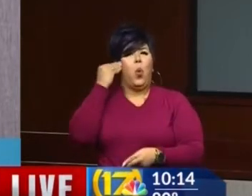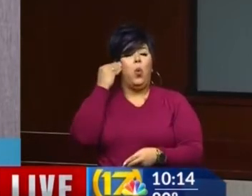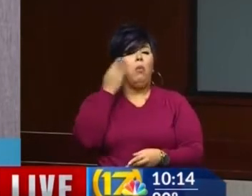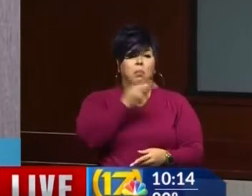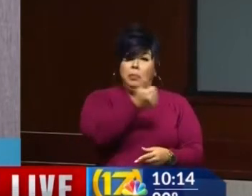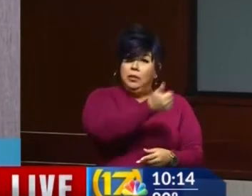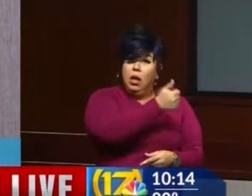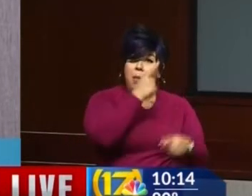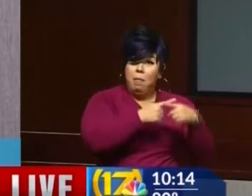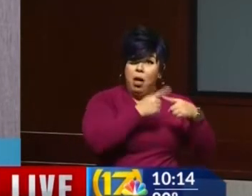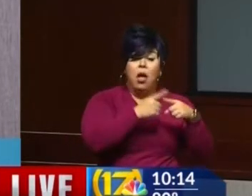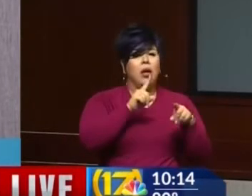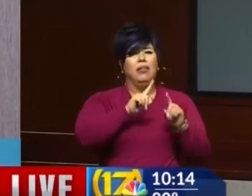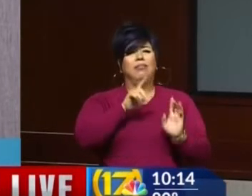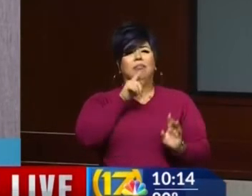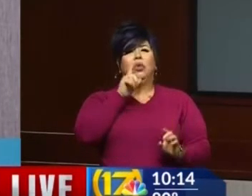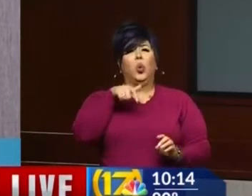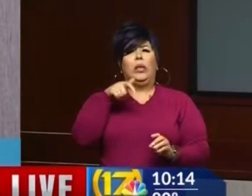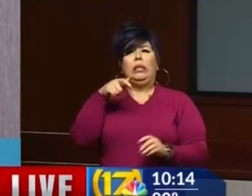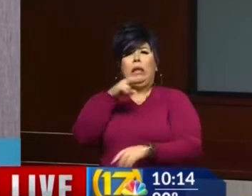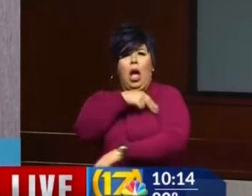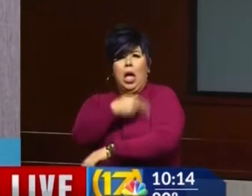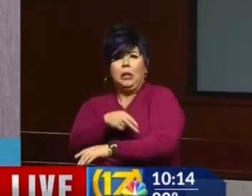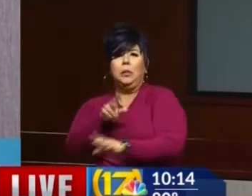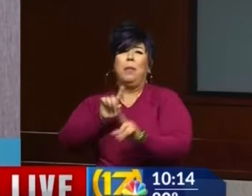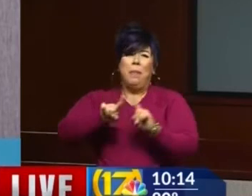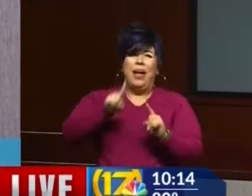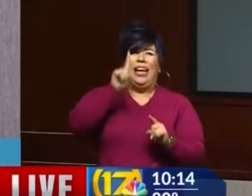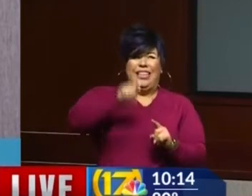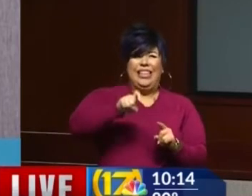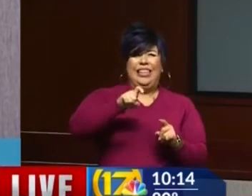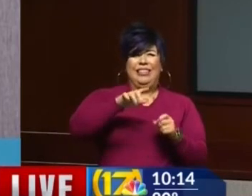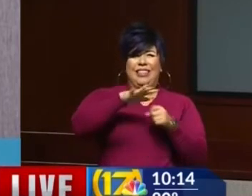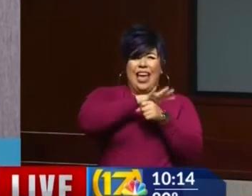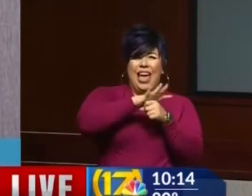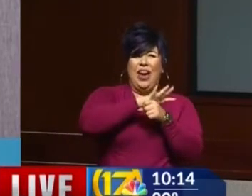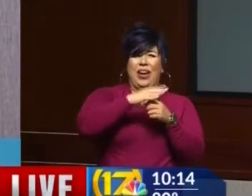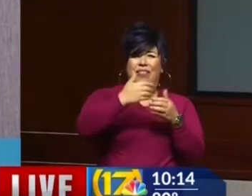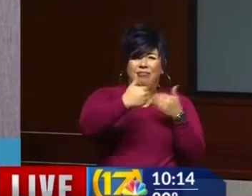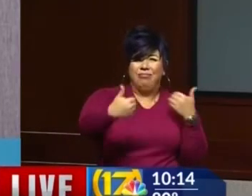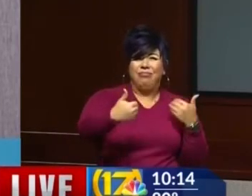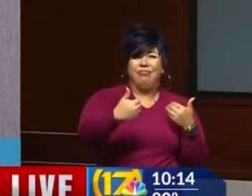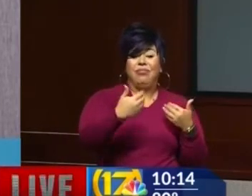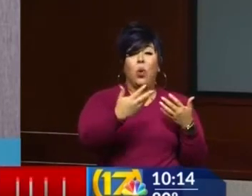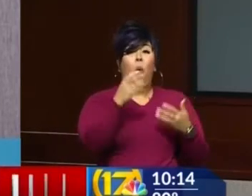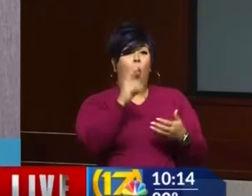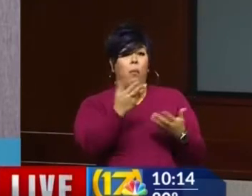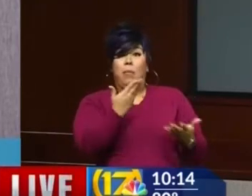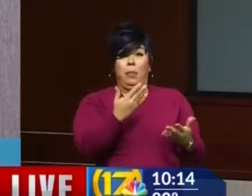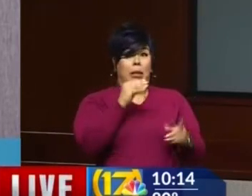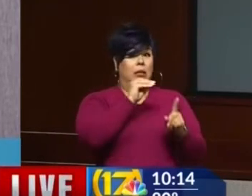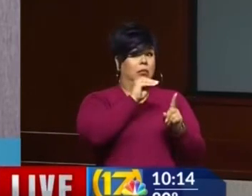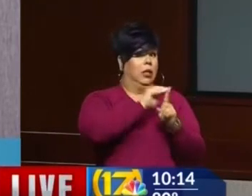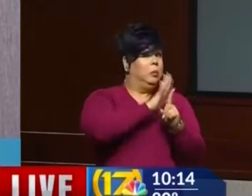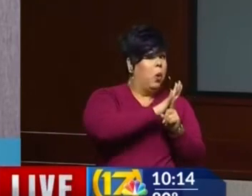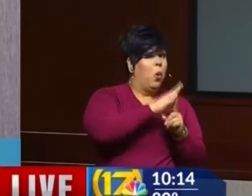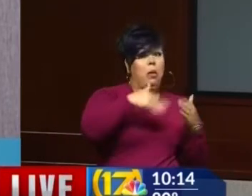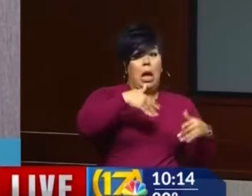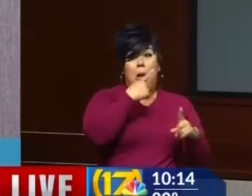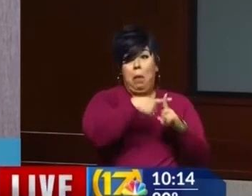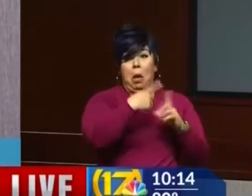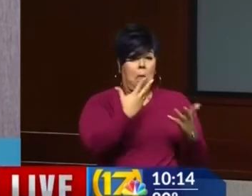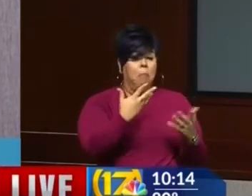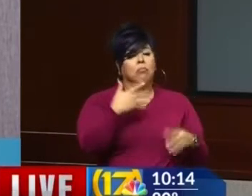requiring a stay in an area hospital, or who were exposed to the virus. The program